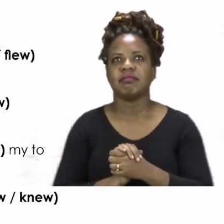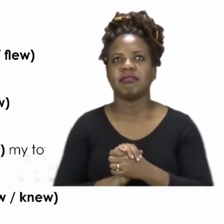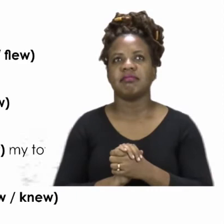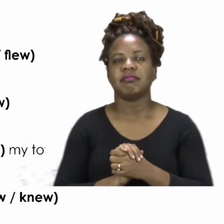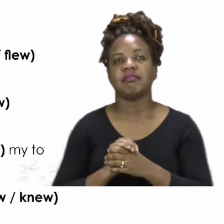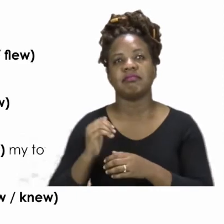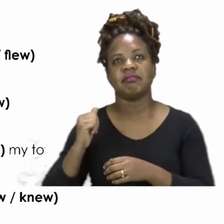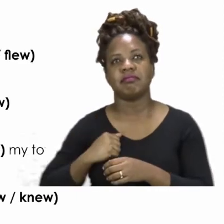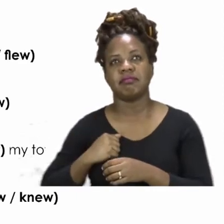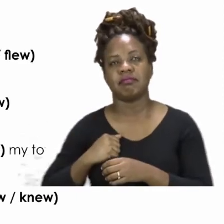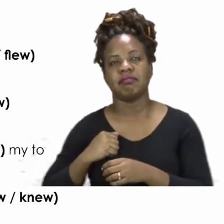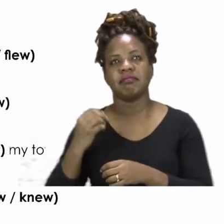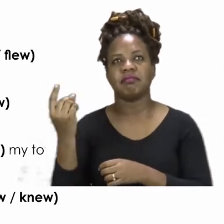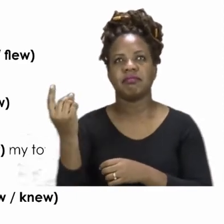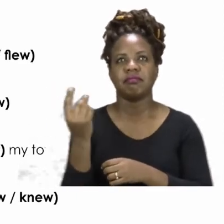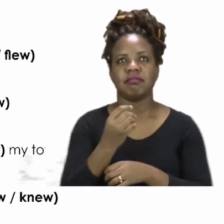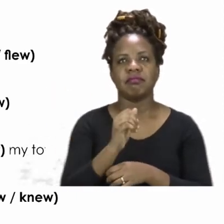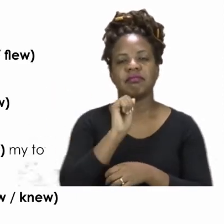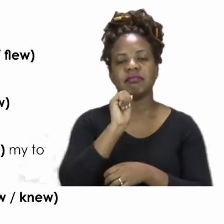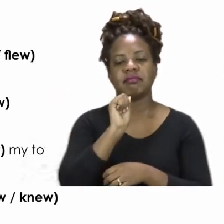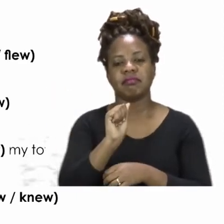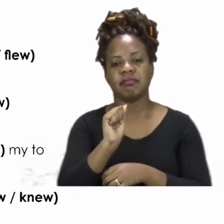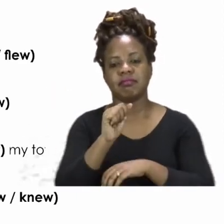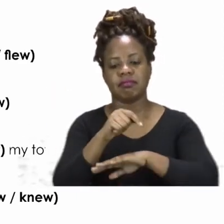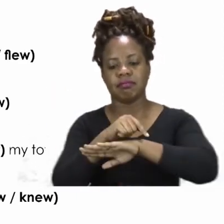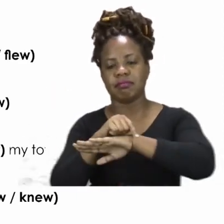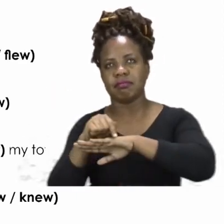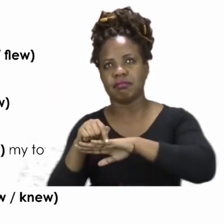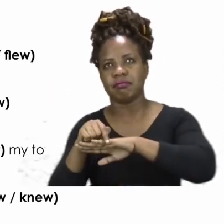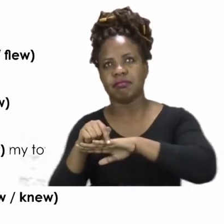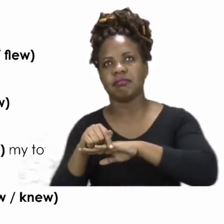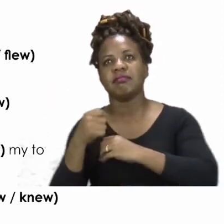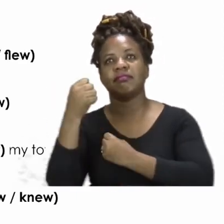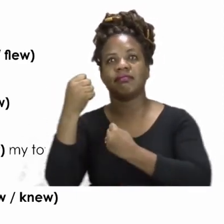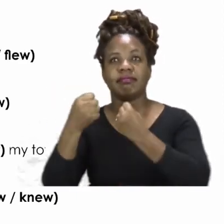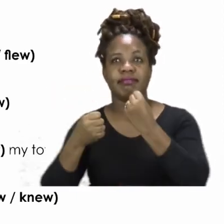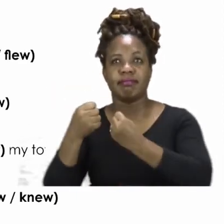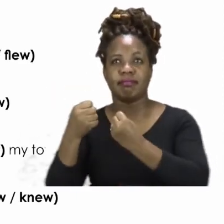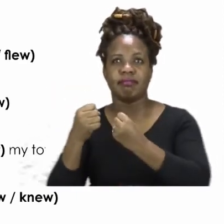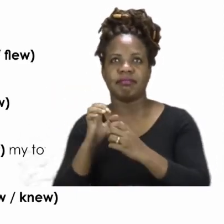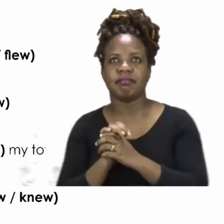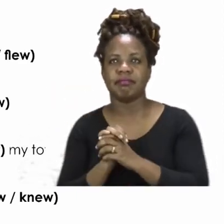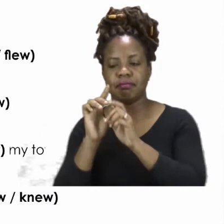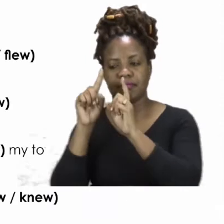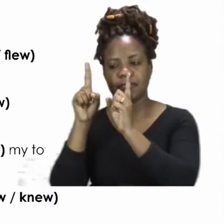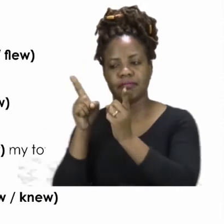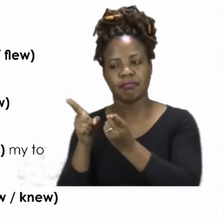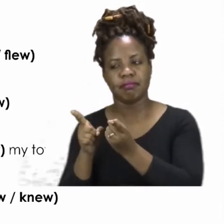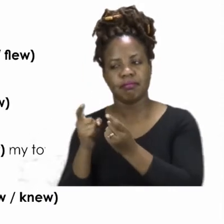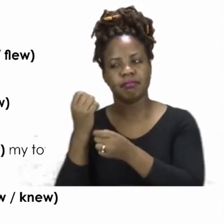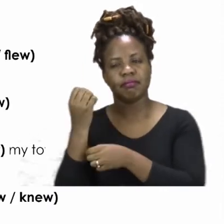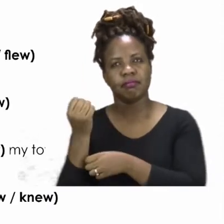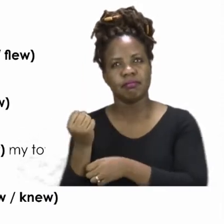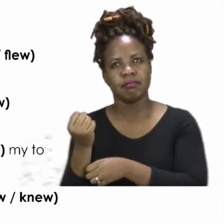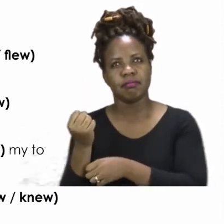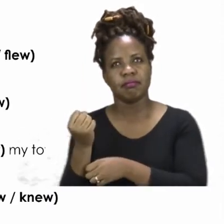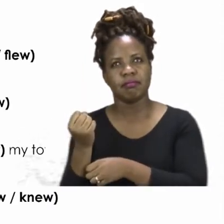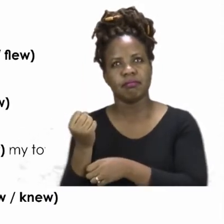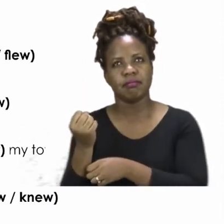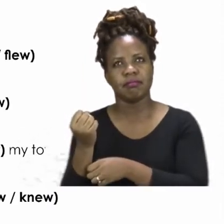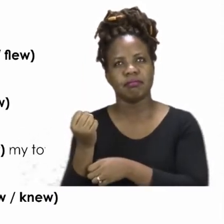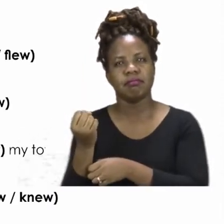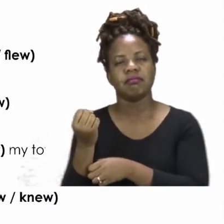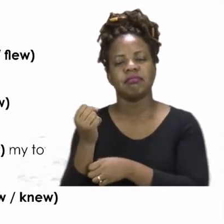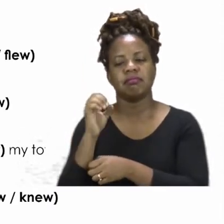Dad bought a dash car. Do we say the word